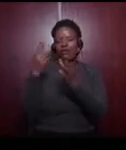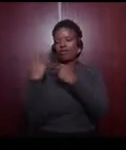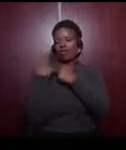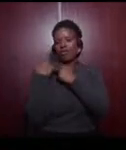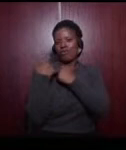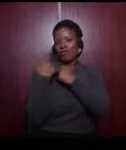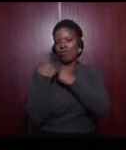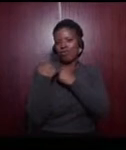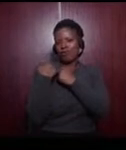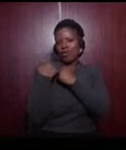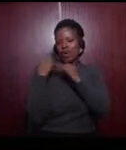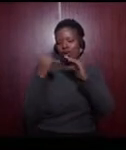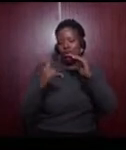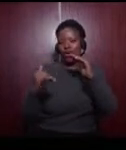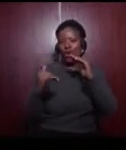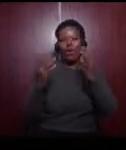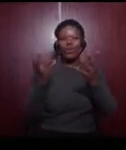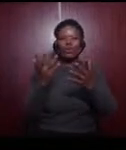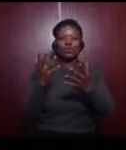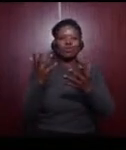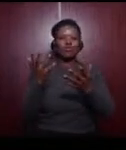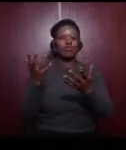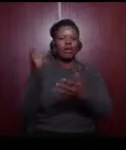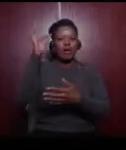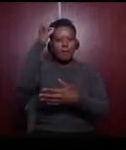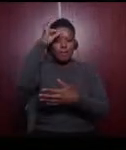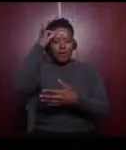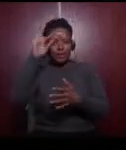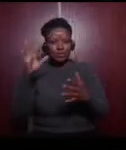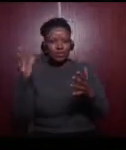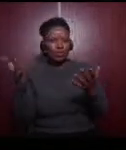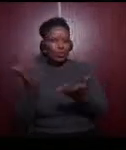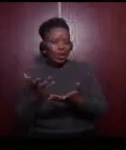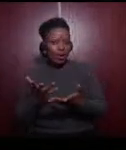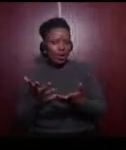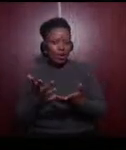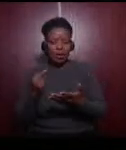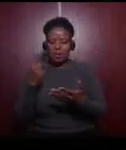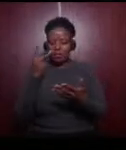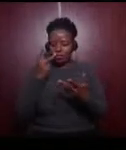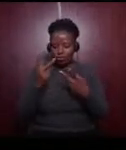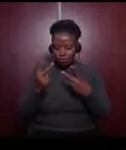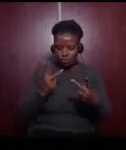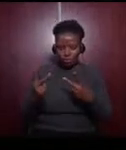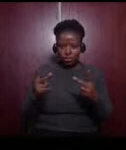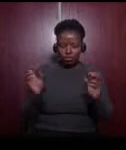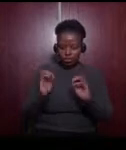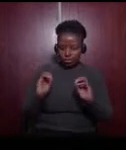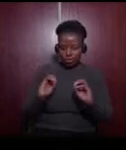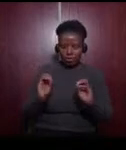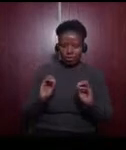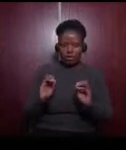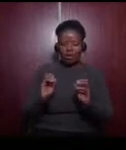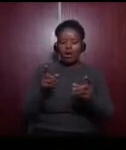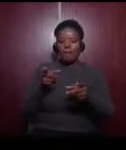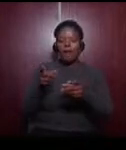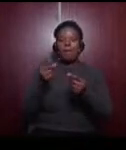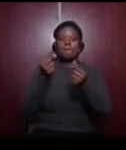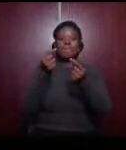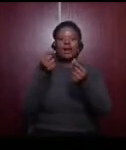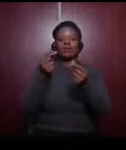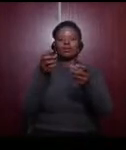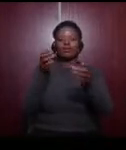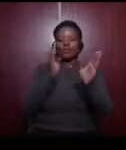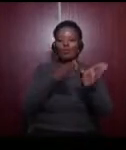which, or it was under presidency, and angiboni la in terms of one of the fund was organized and it has a